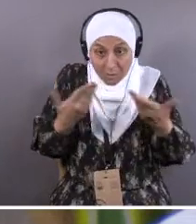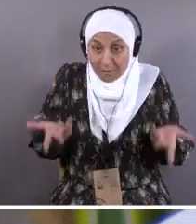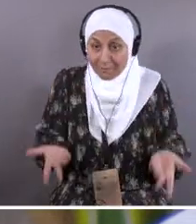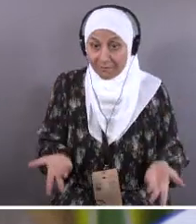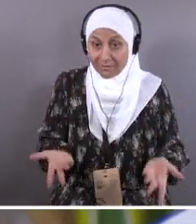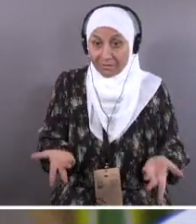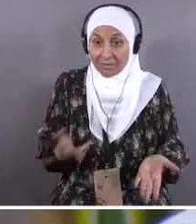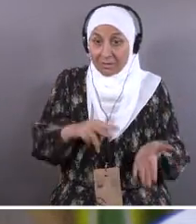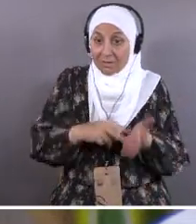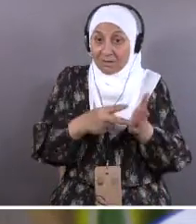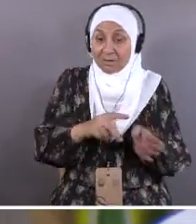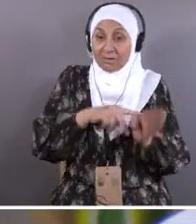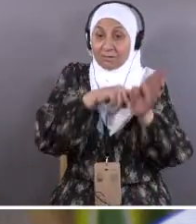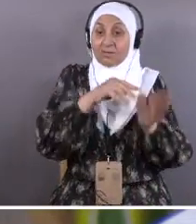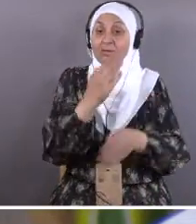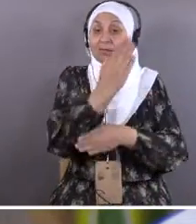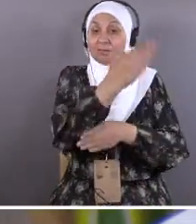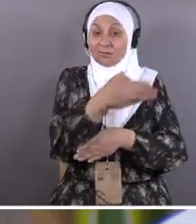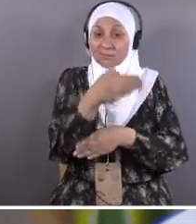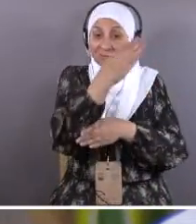eventually. So